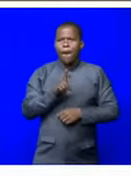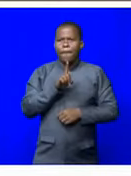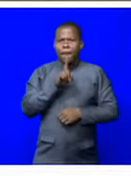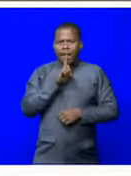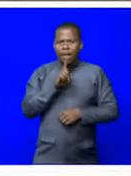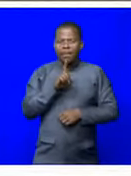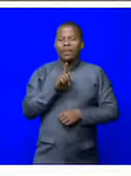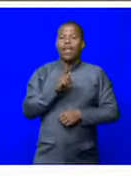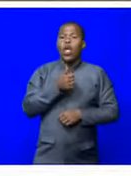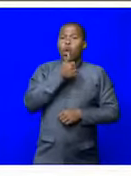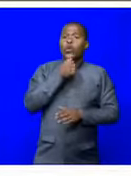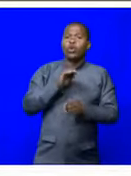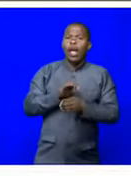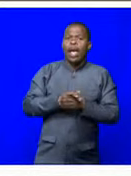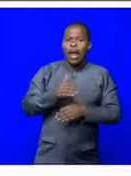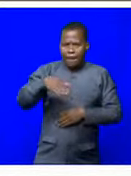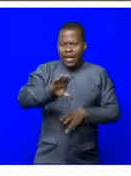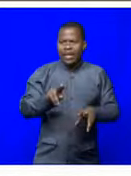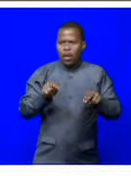lensha lesinayo